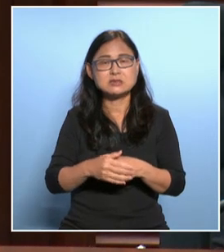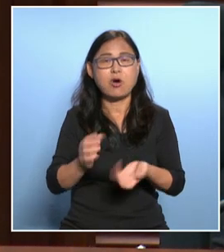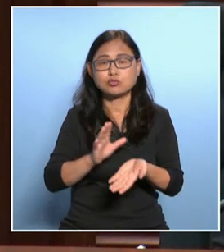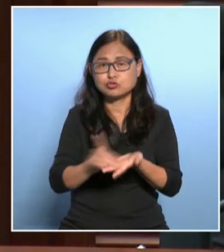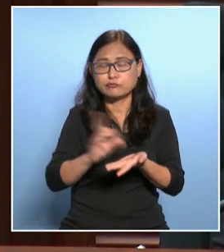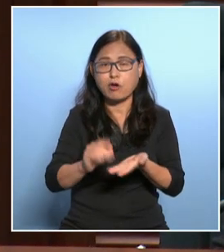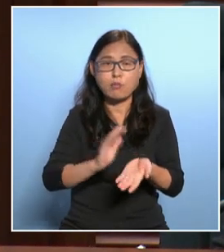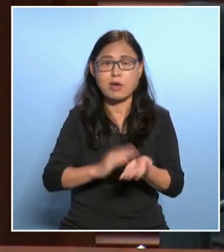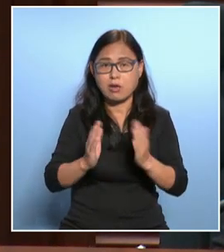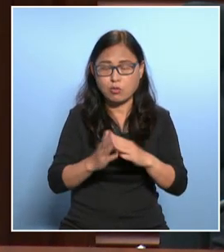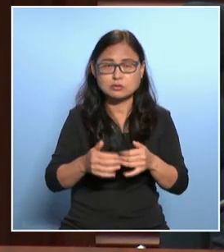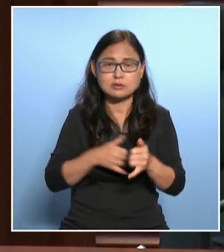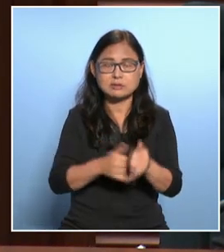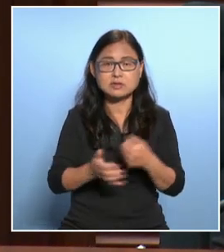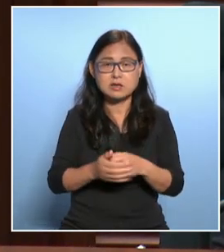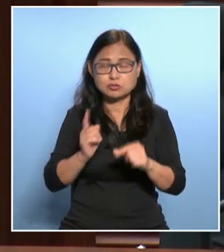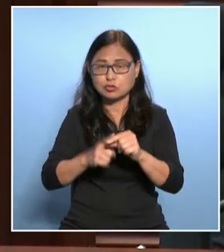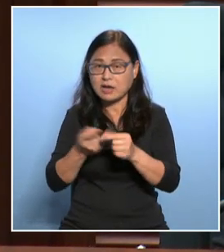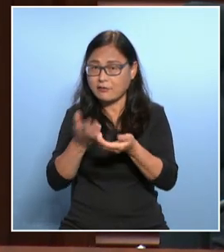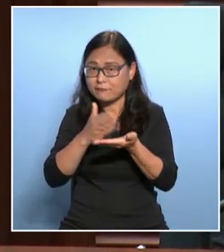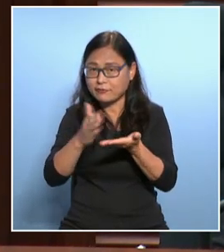to follow up on patients' cases.